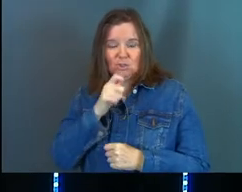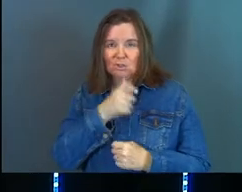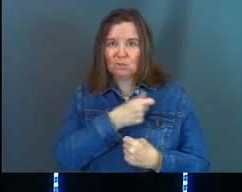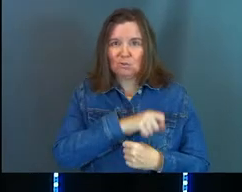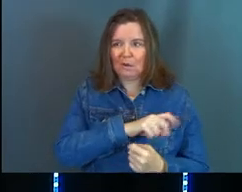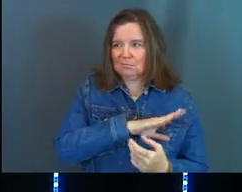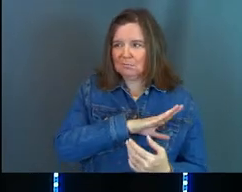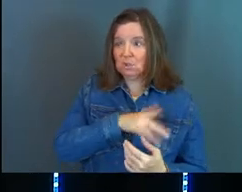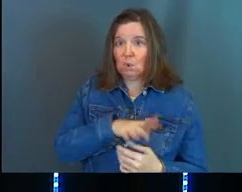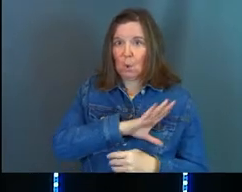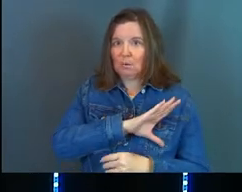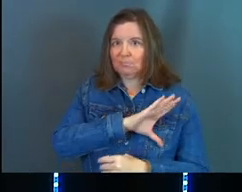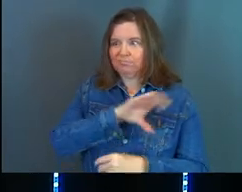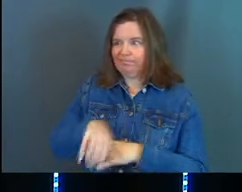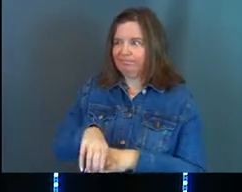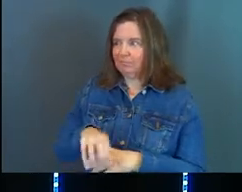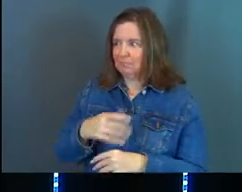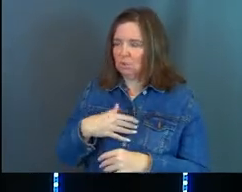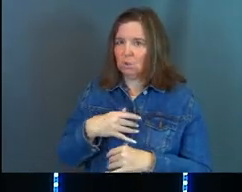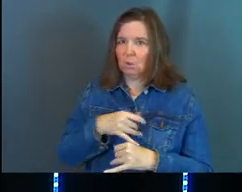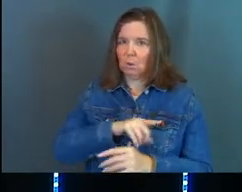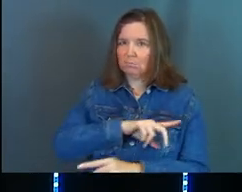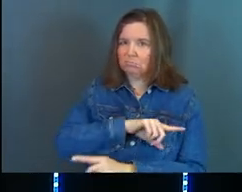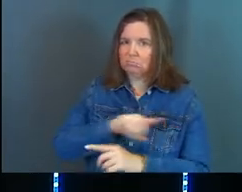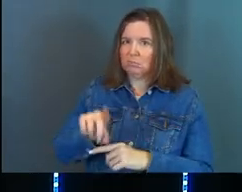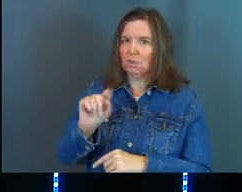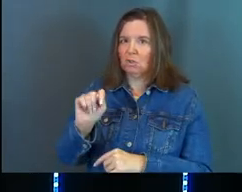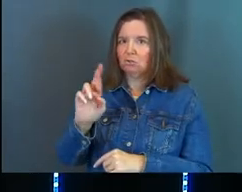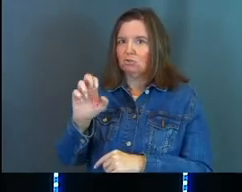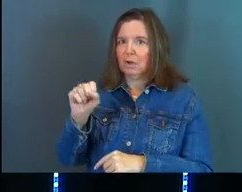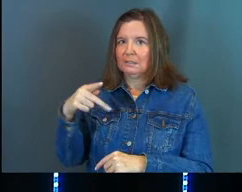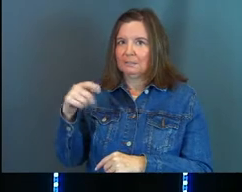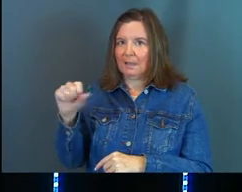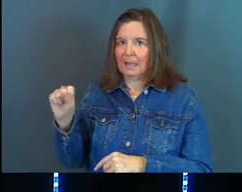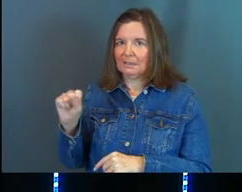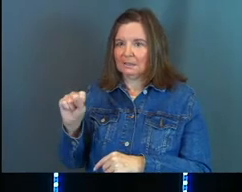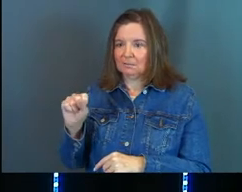shouldn't try to... You're trespassing right now. Do you feel that? You're trespassing right now.